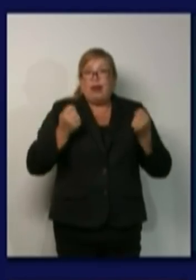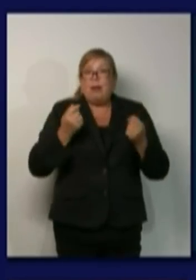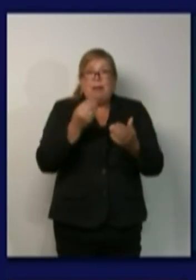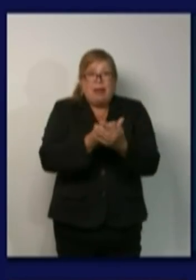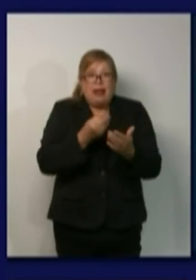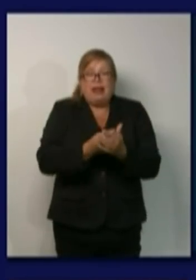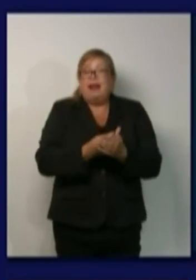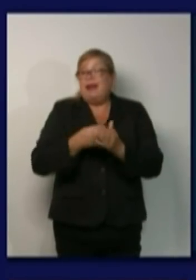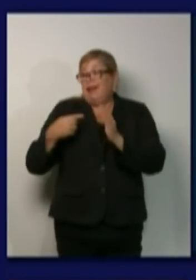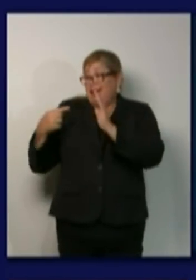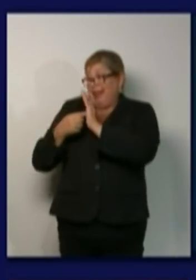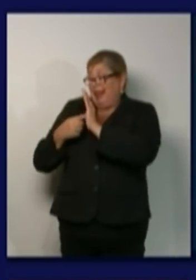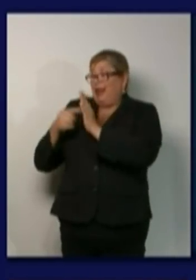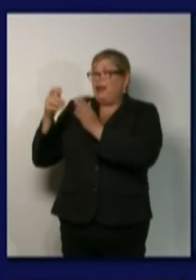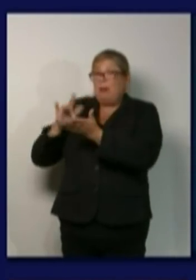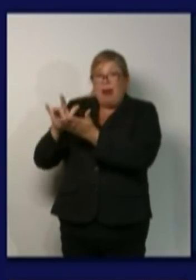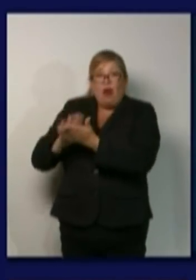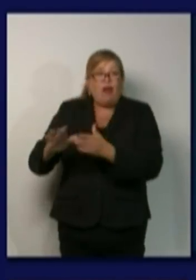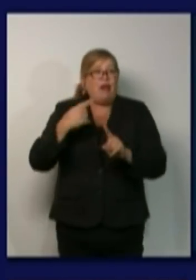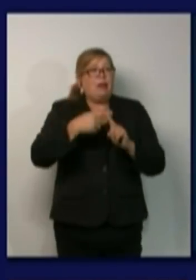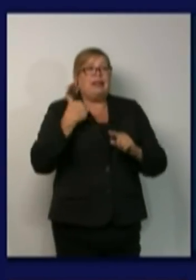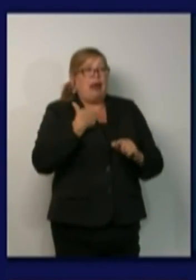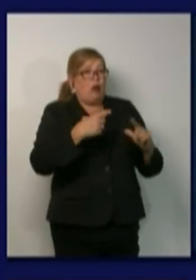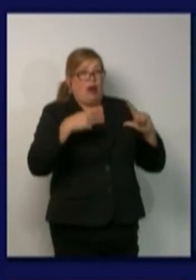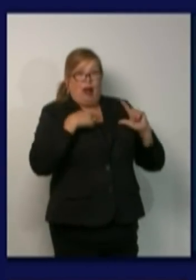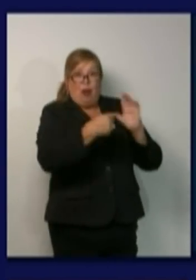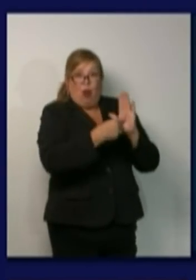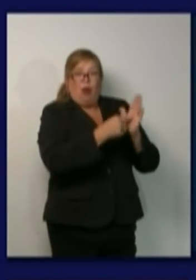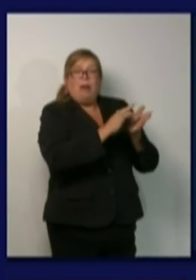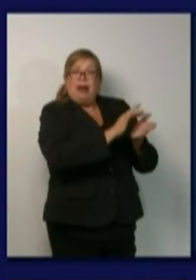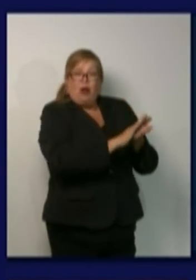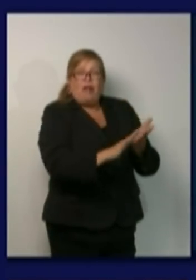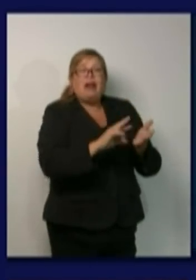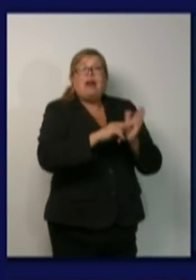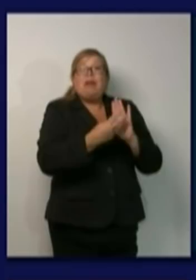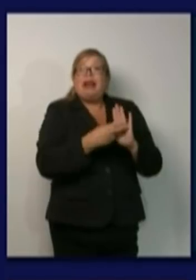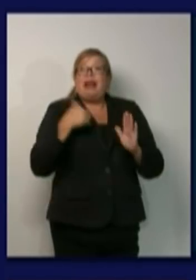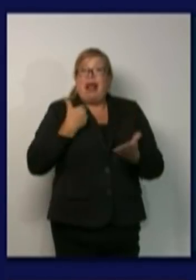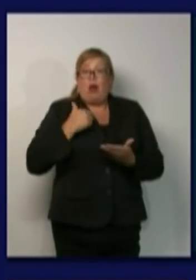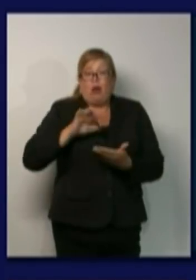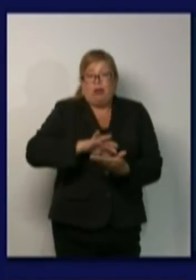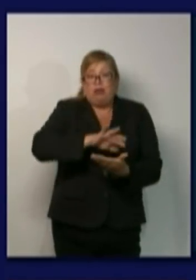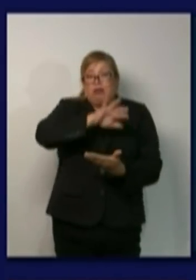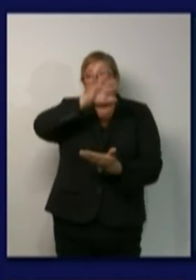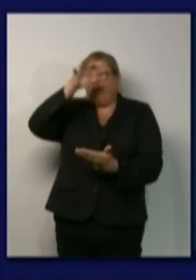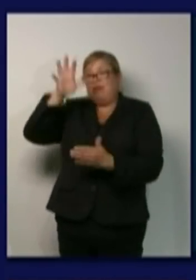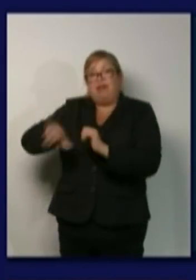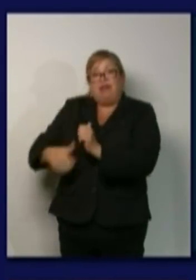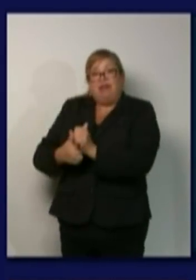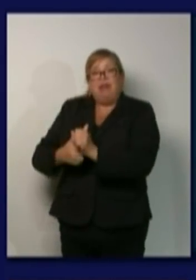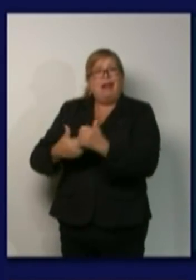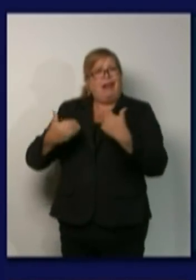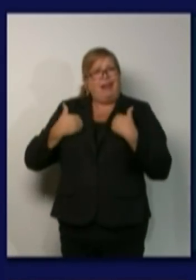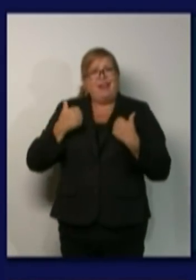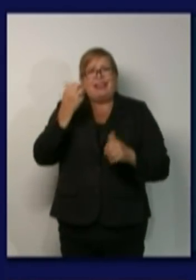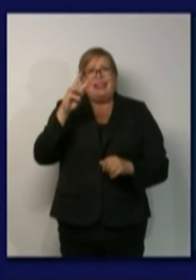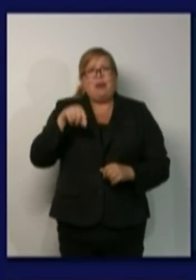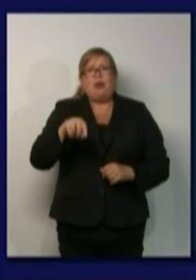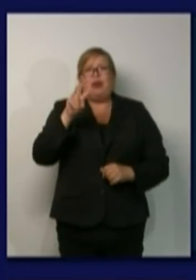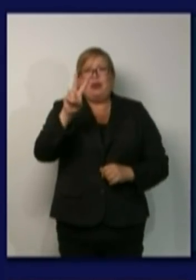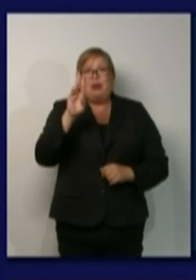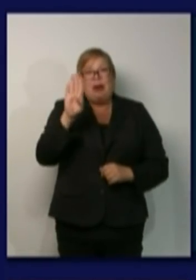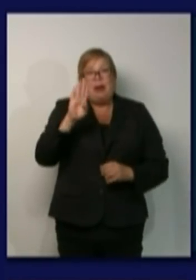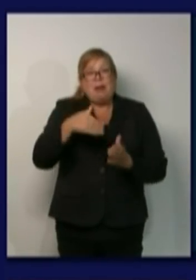off that wall of debt. That allowed us to increase our reserves to a record $16.2